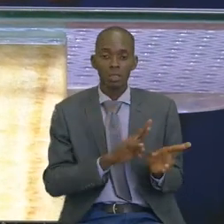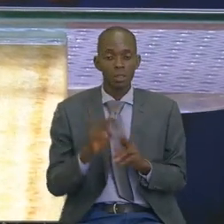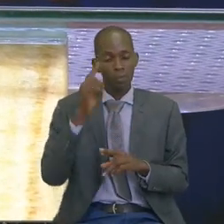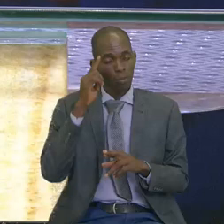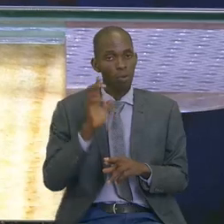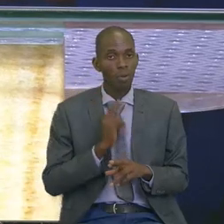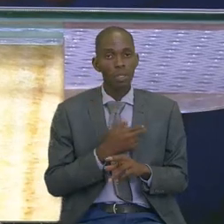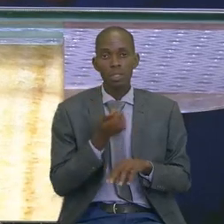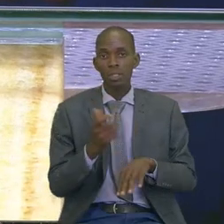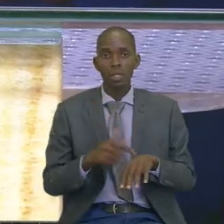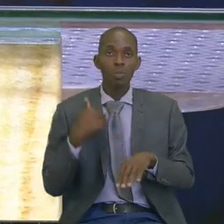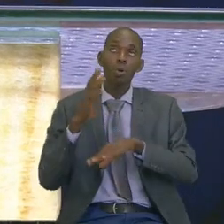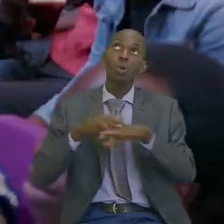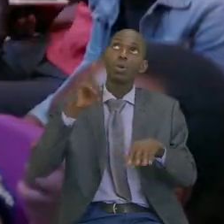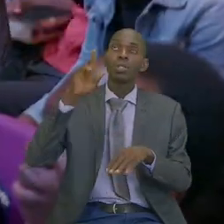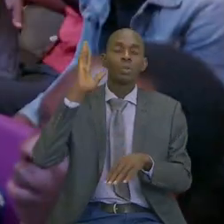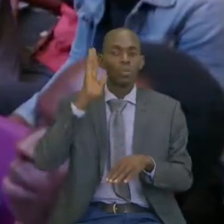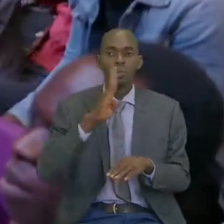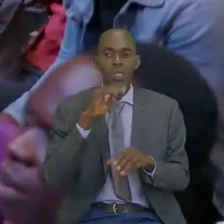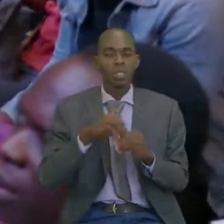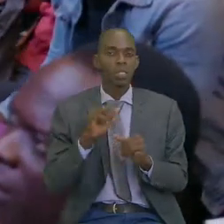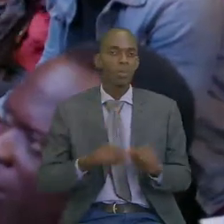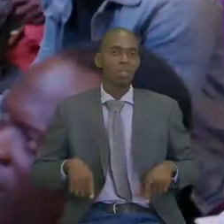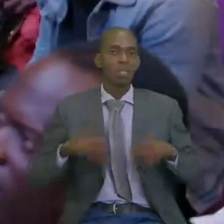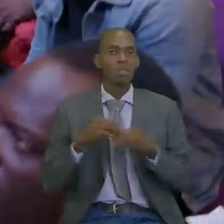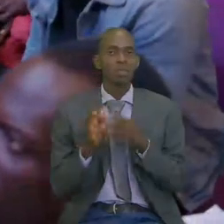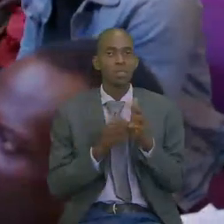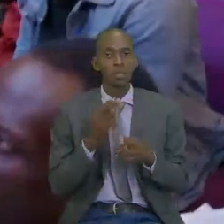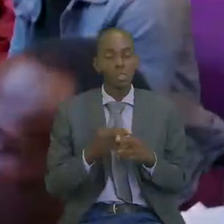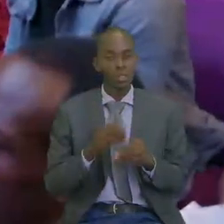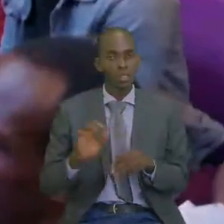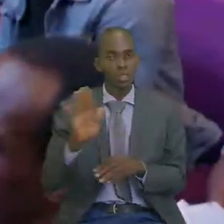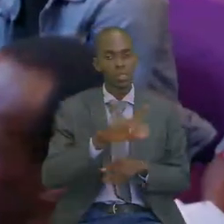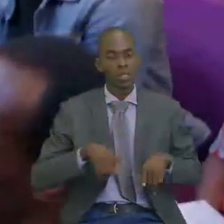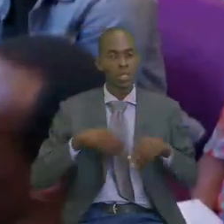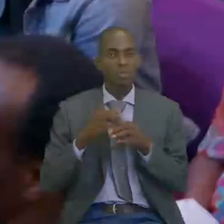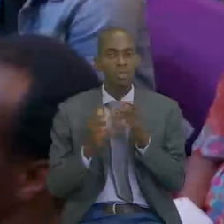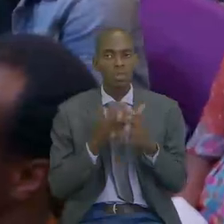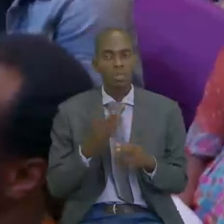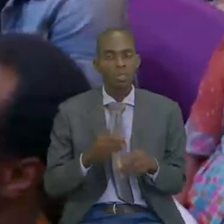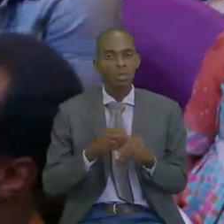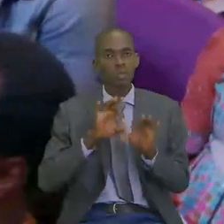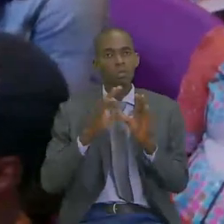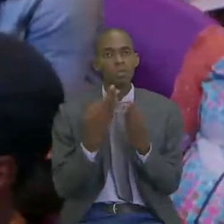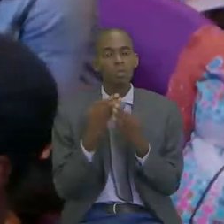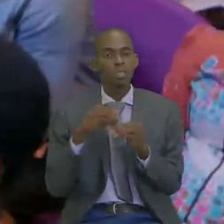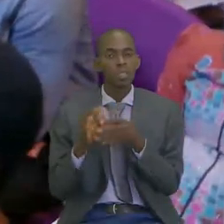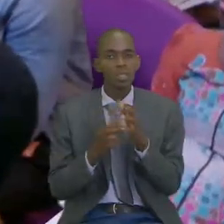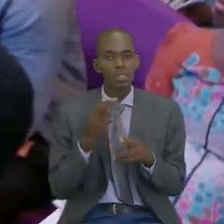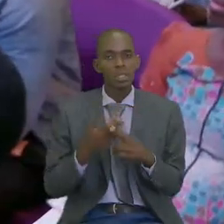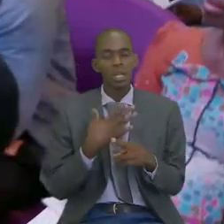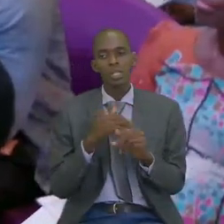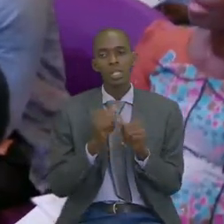him will be in every life. In your life, your family, and